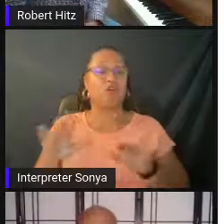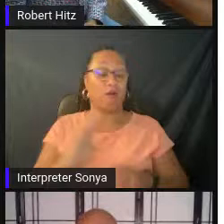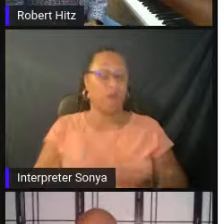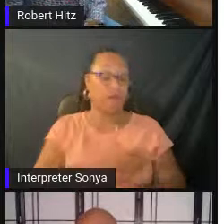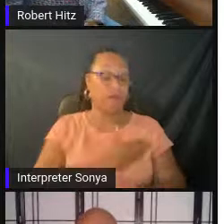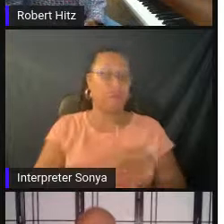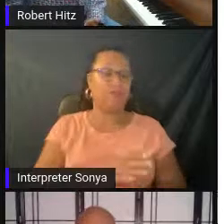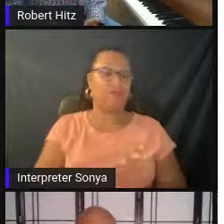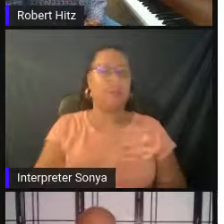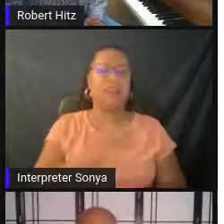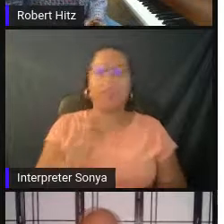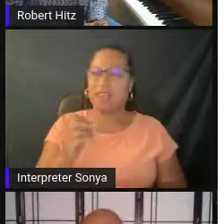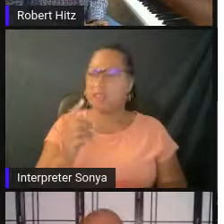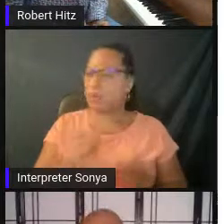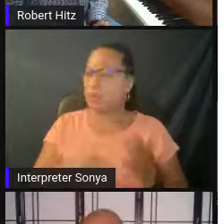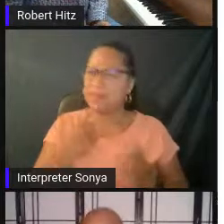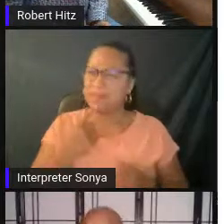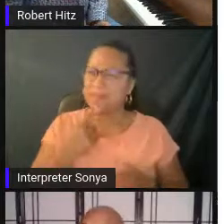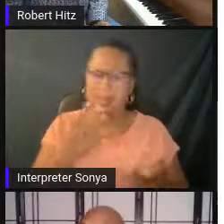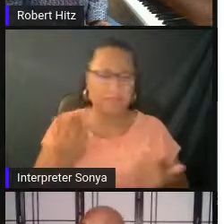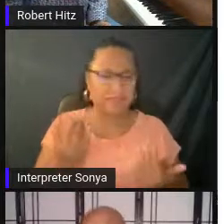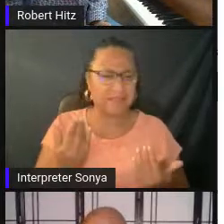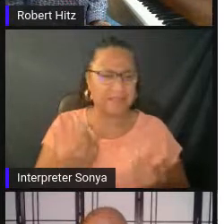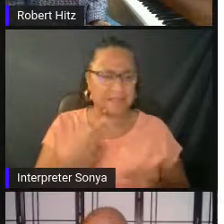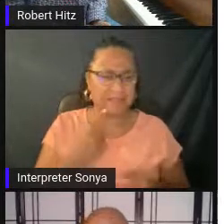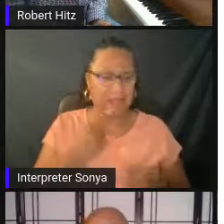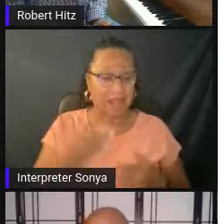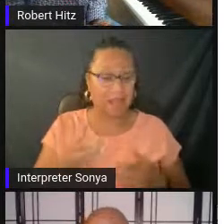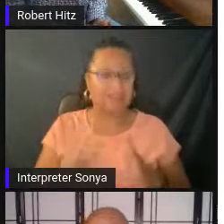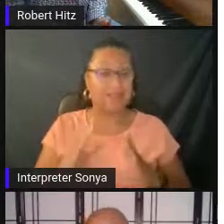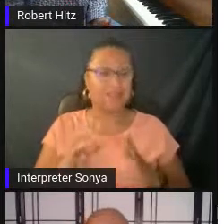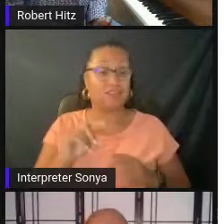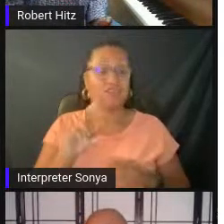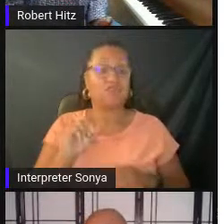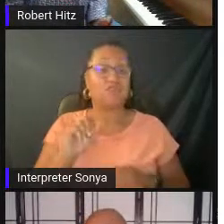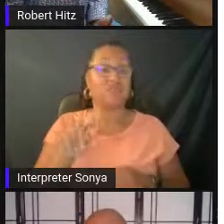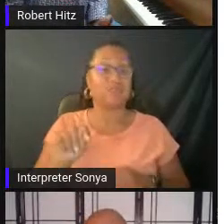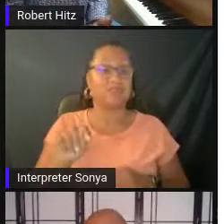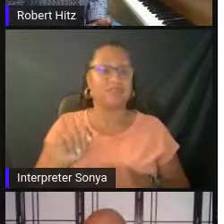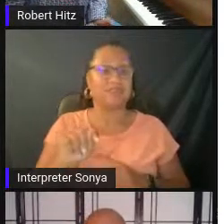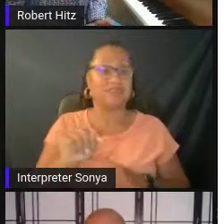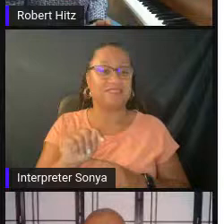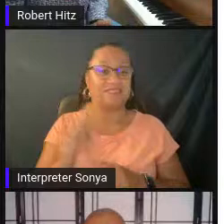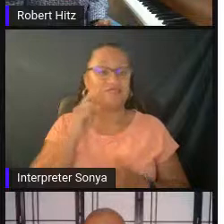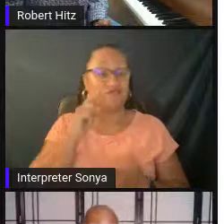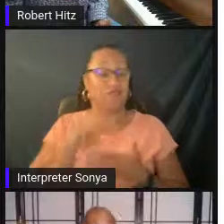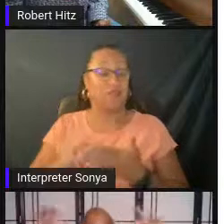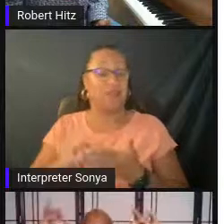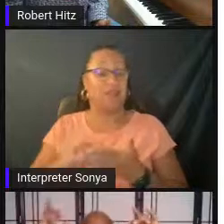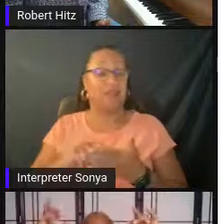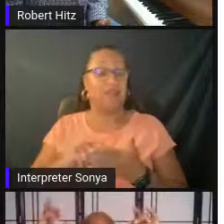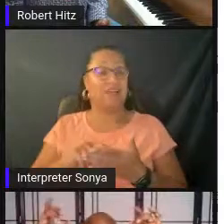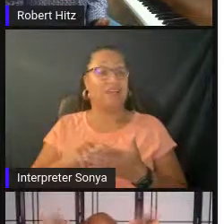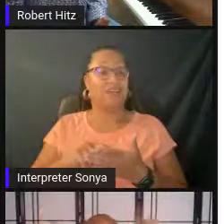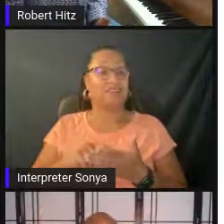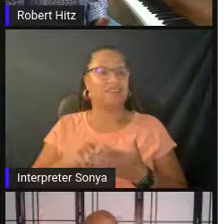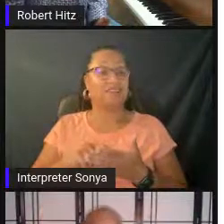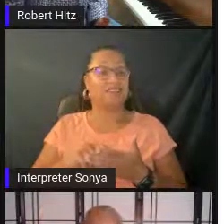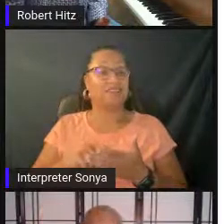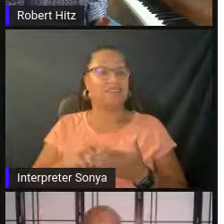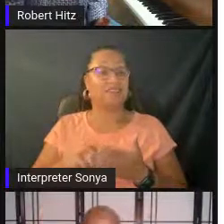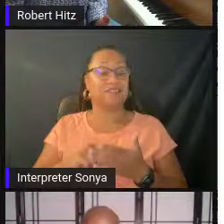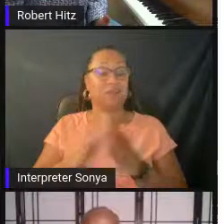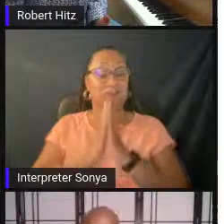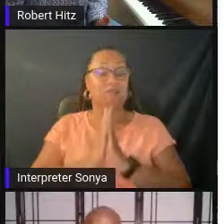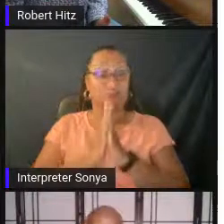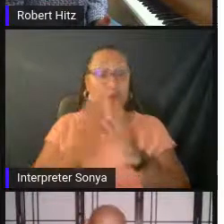us, what did he say? What did he say? What did he say? Let us treat. Let us treat. Recognizing that, as Tracy says, prayer